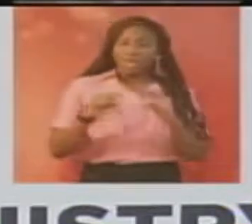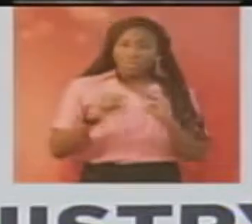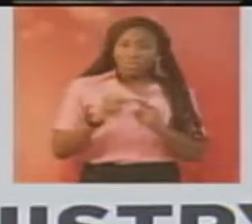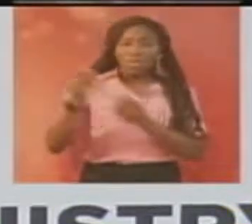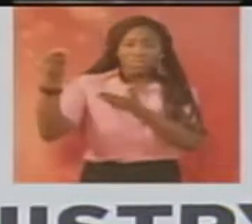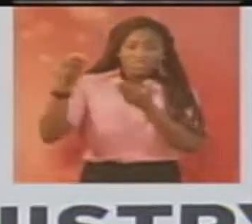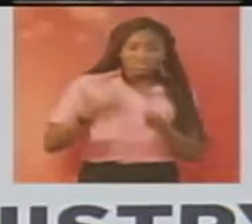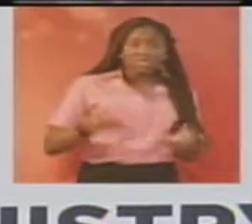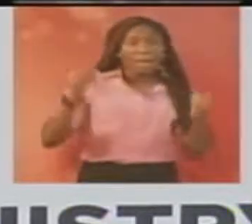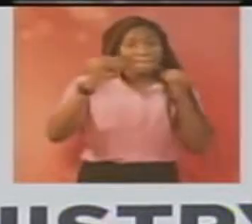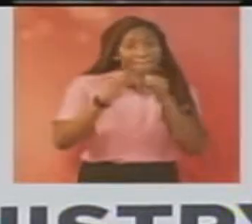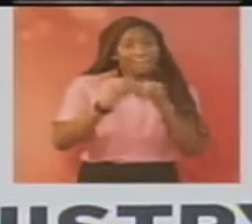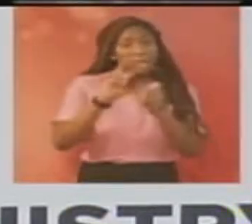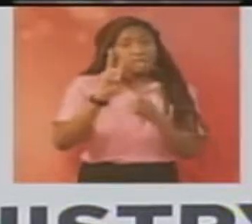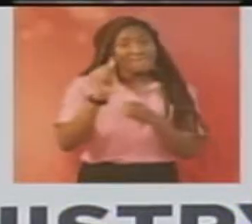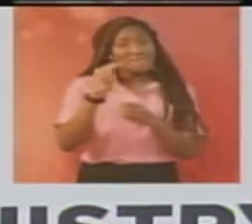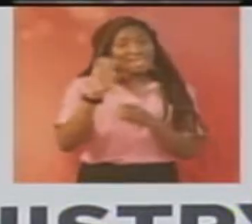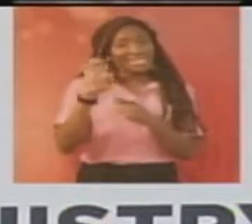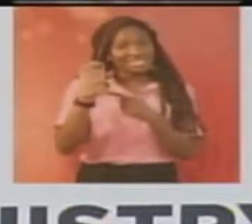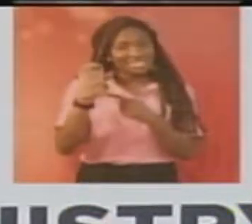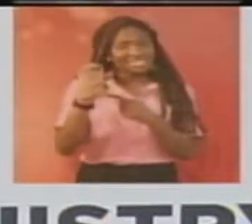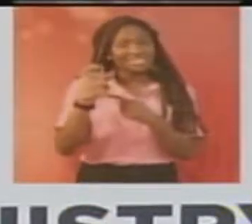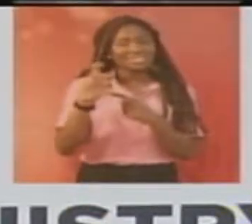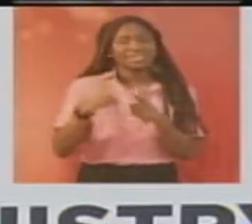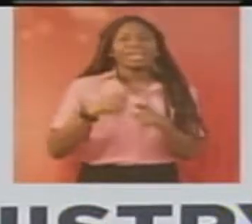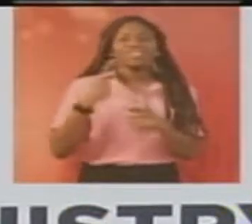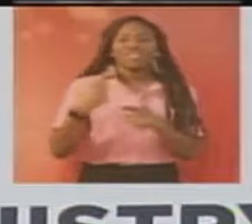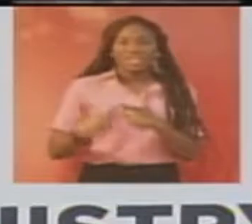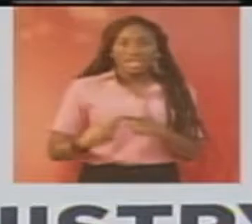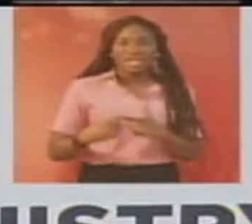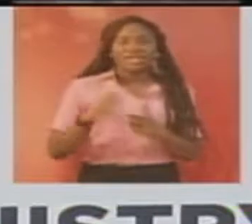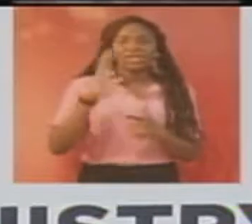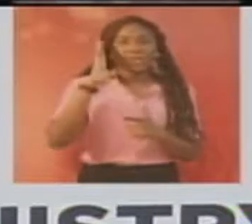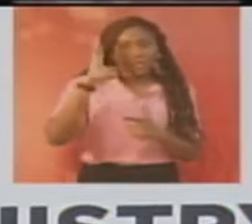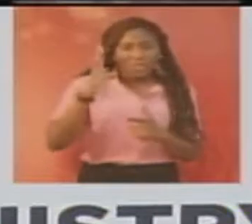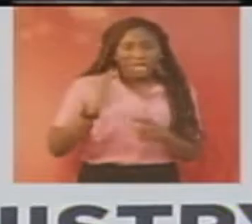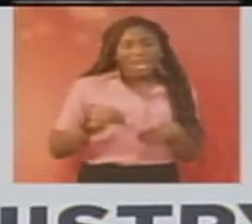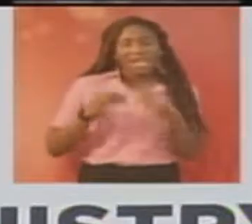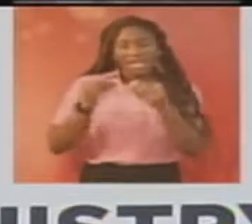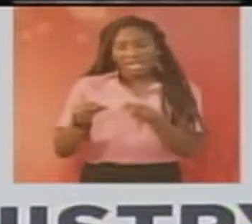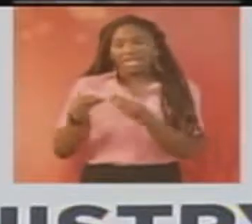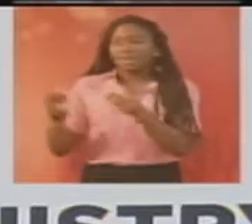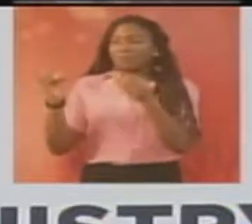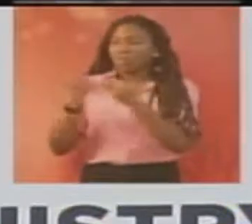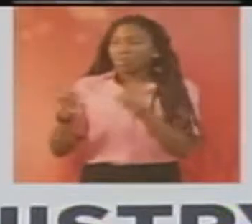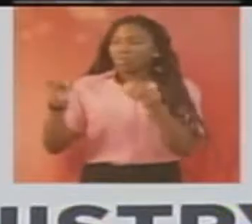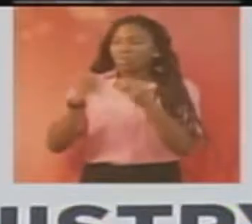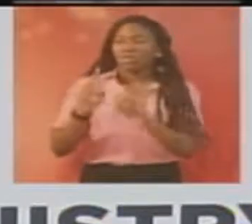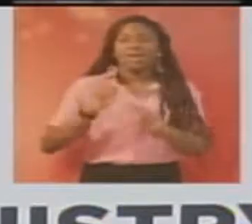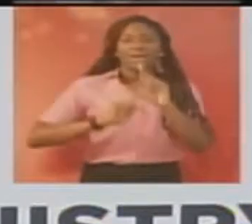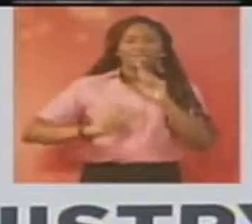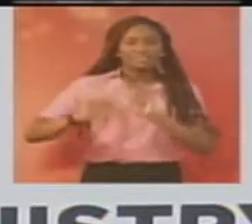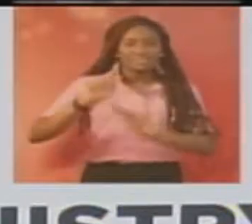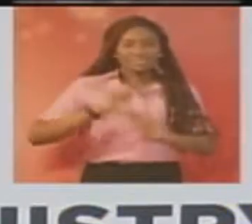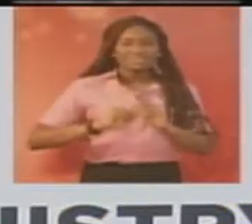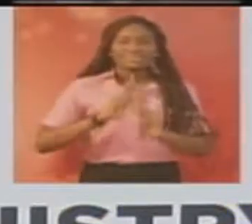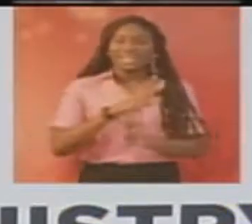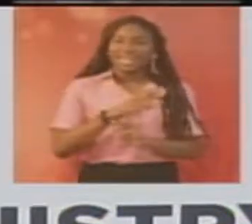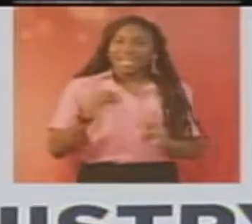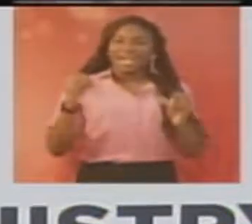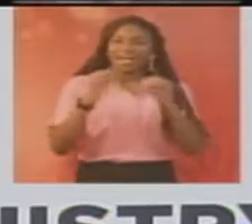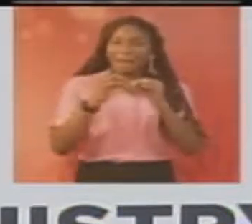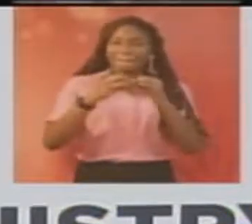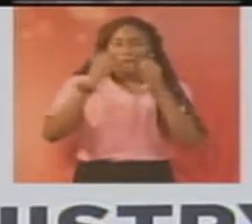received, then policies and strategies will be elaborated to cover the wider population, and at that point in time, more information